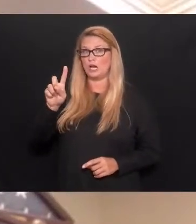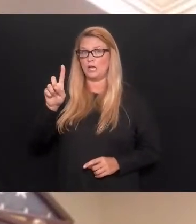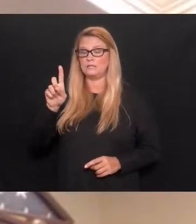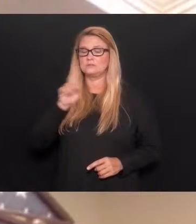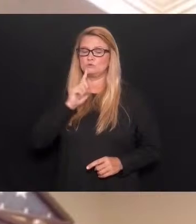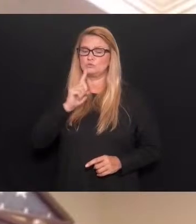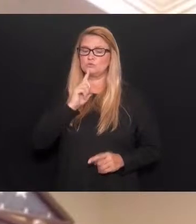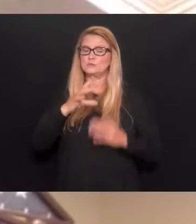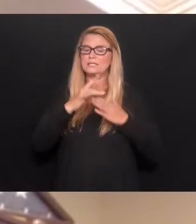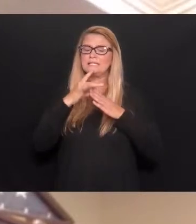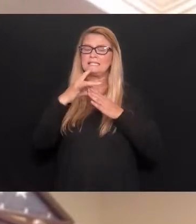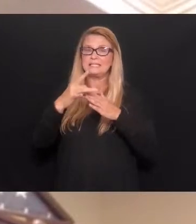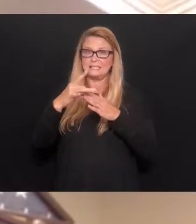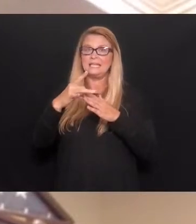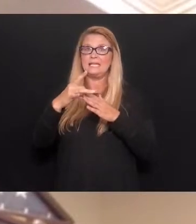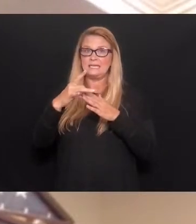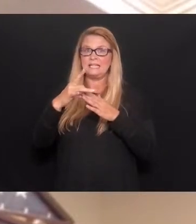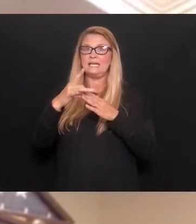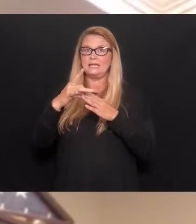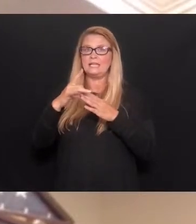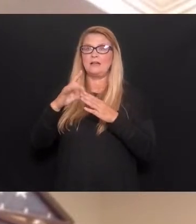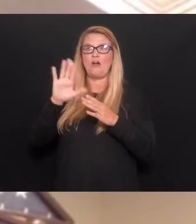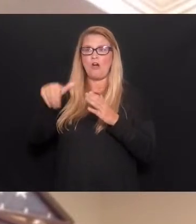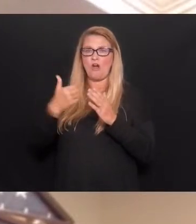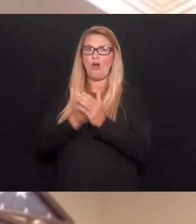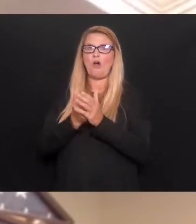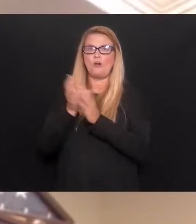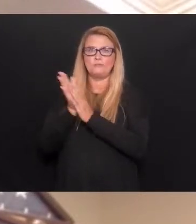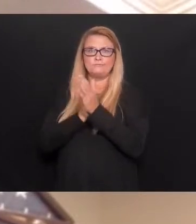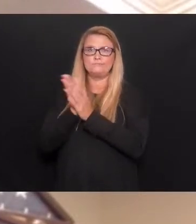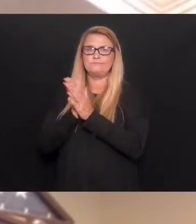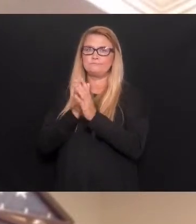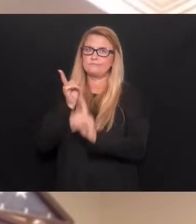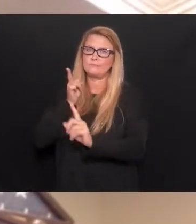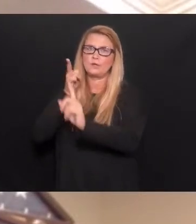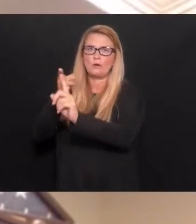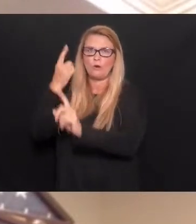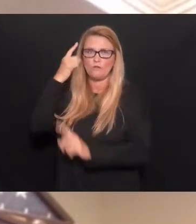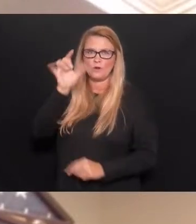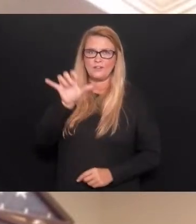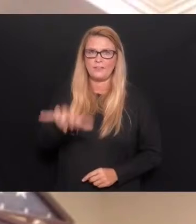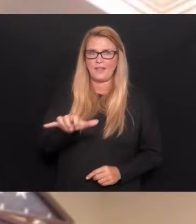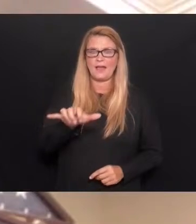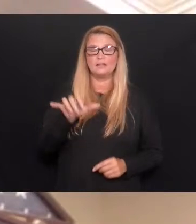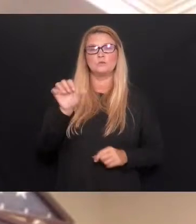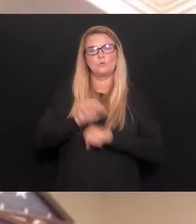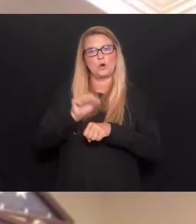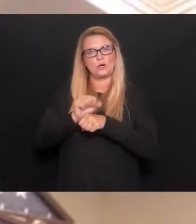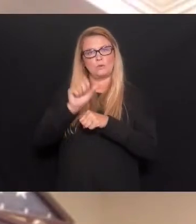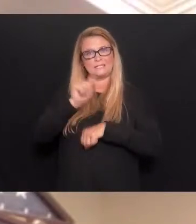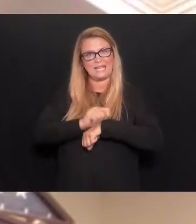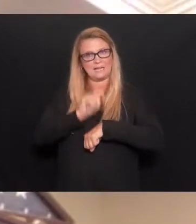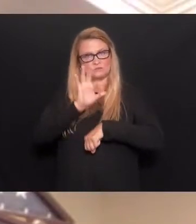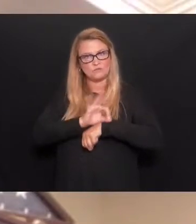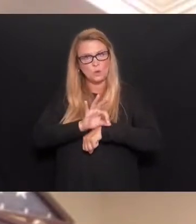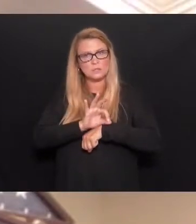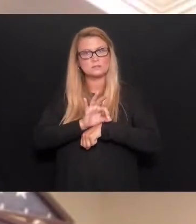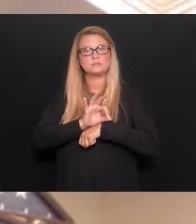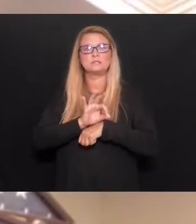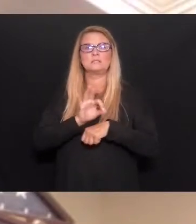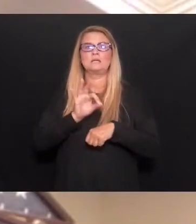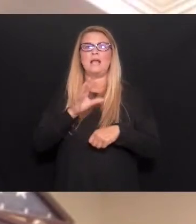on our monoclonal antibody efforts, and she has been working with the task force folks, and